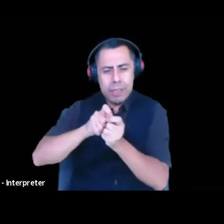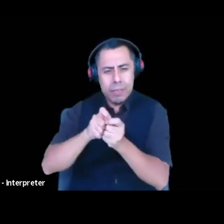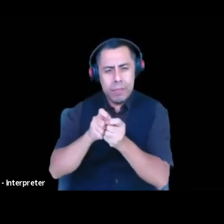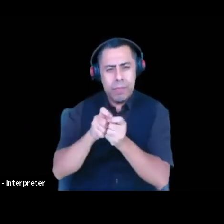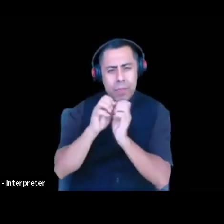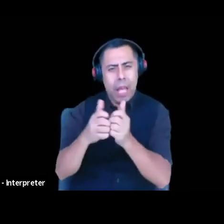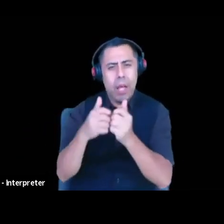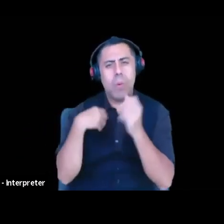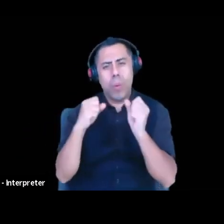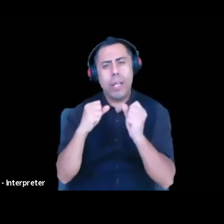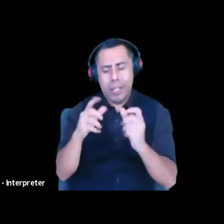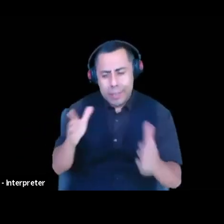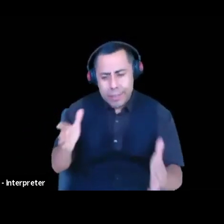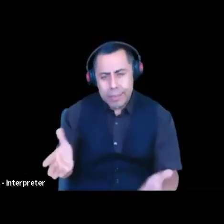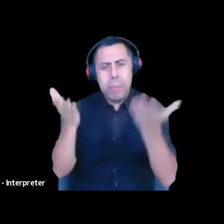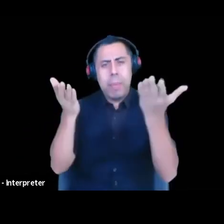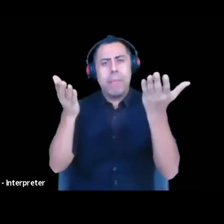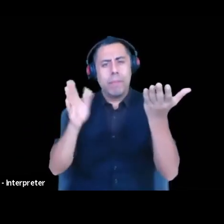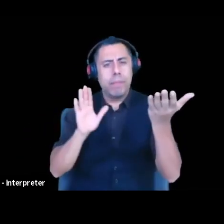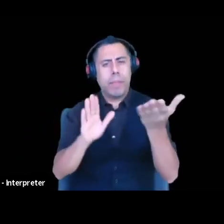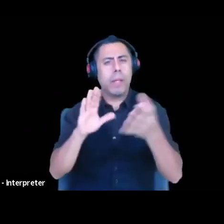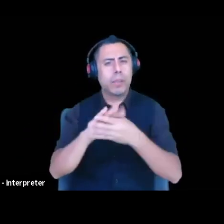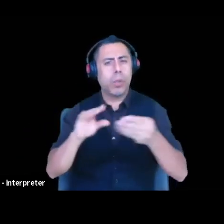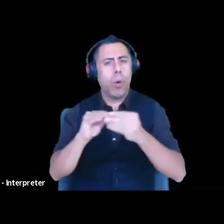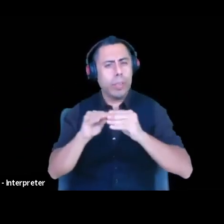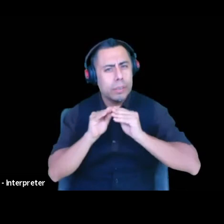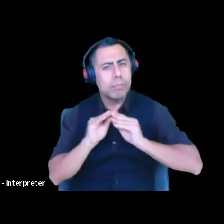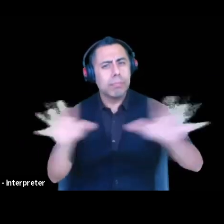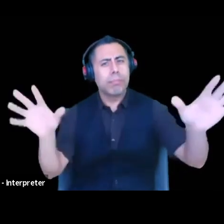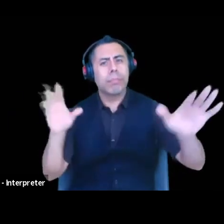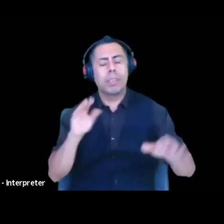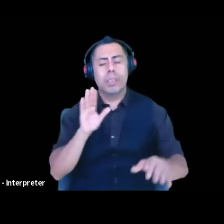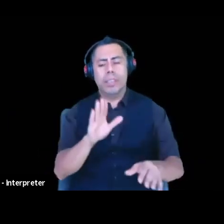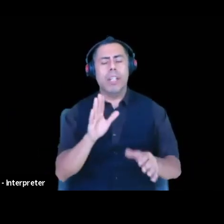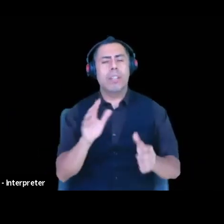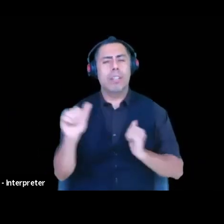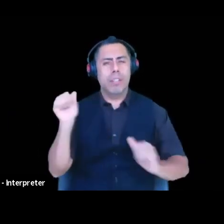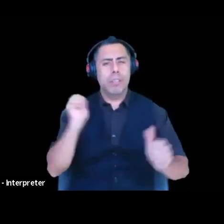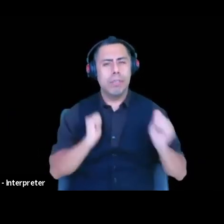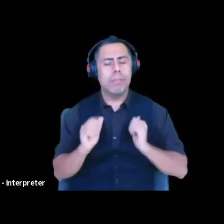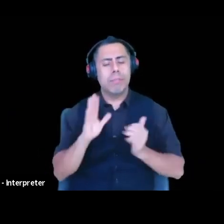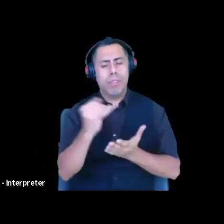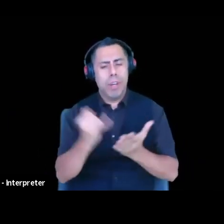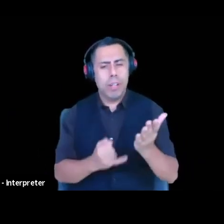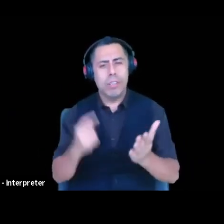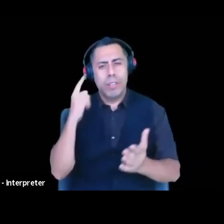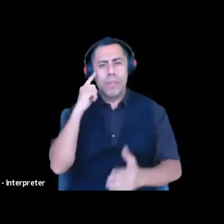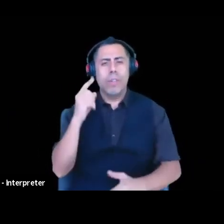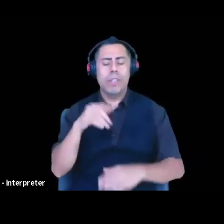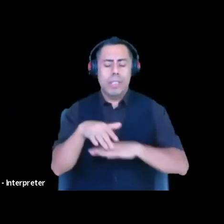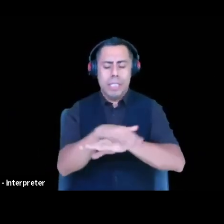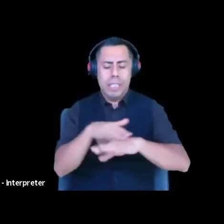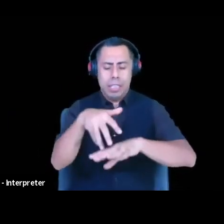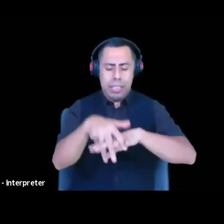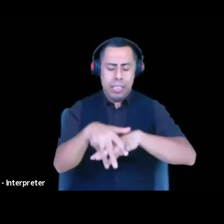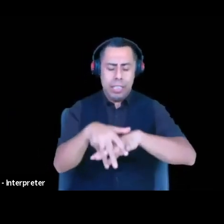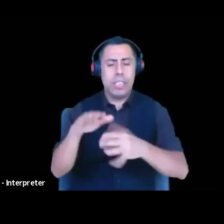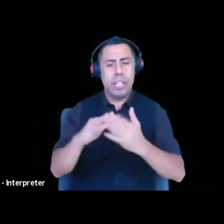help to uplift the stories and the artistry and the lives of Indigenous communities in this country. So